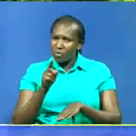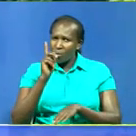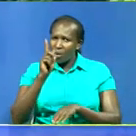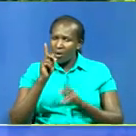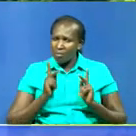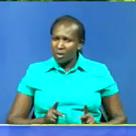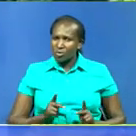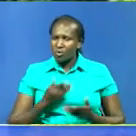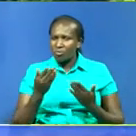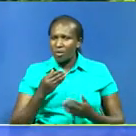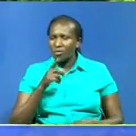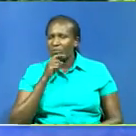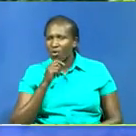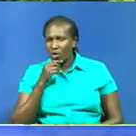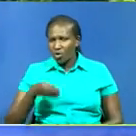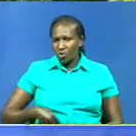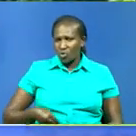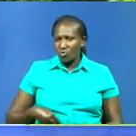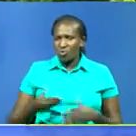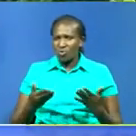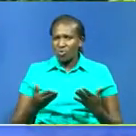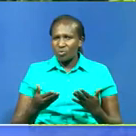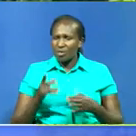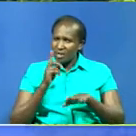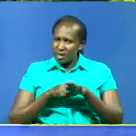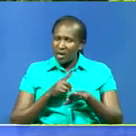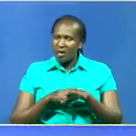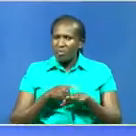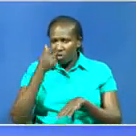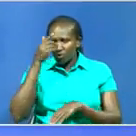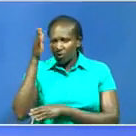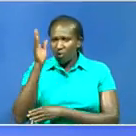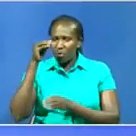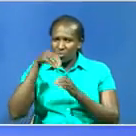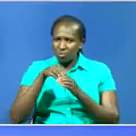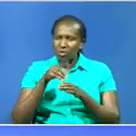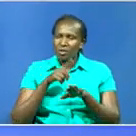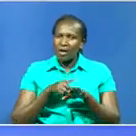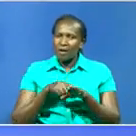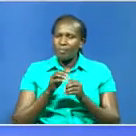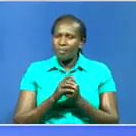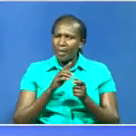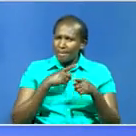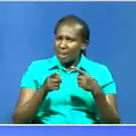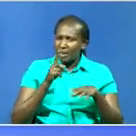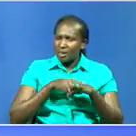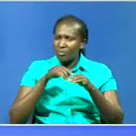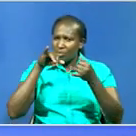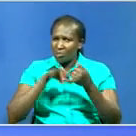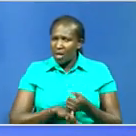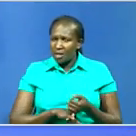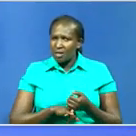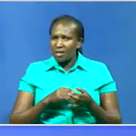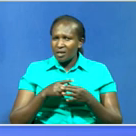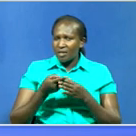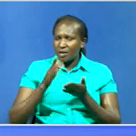are kijana doing things on staff na uko, that was a season that was Mungu alikuwa ameweka na ilikuwa na purpose yake. But when you marry and